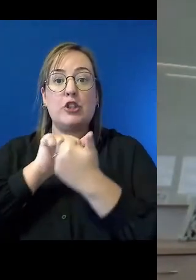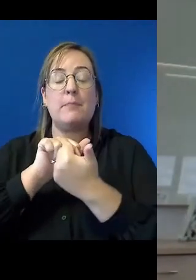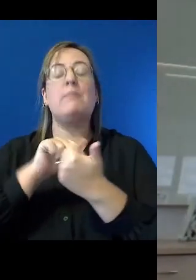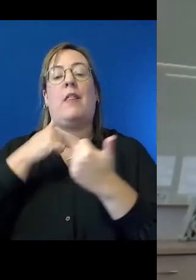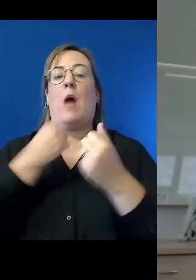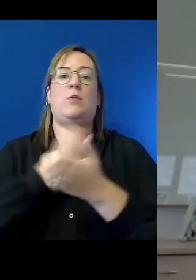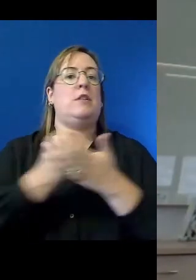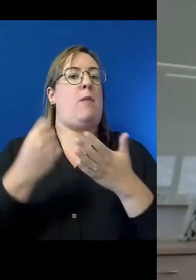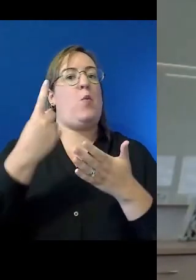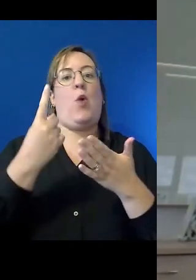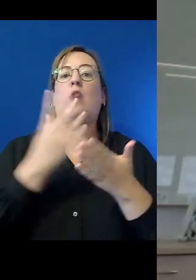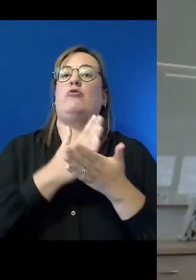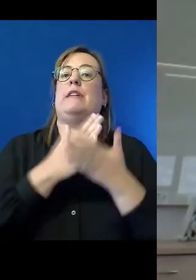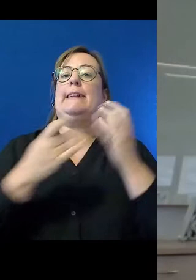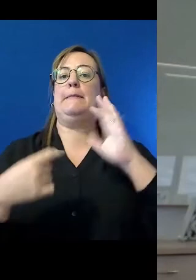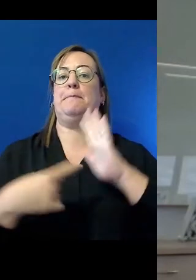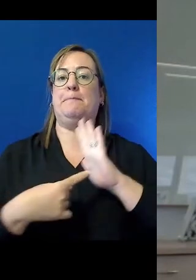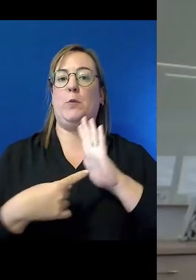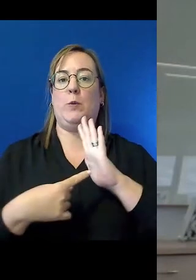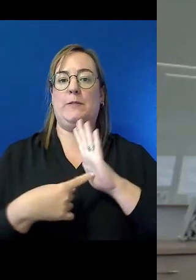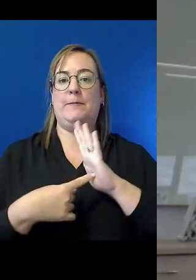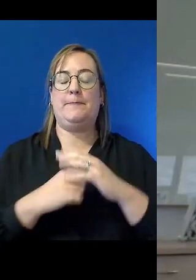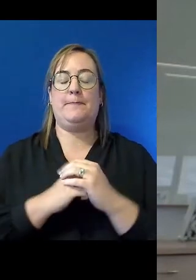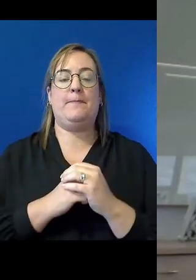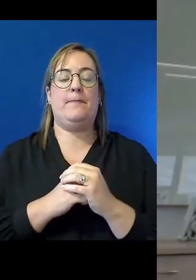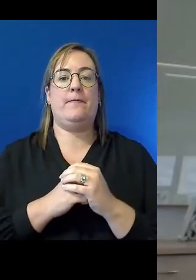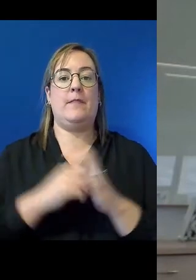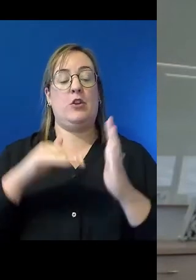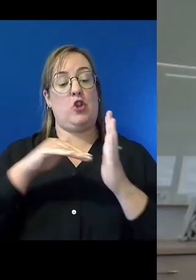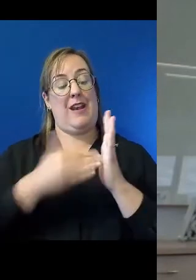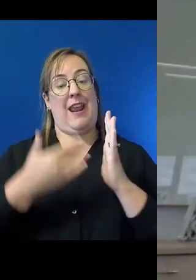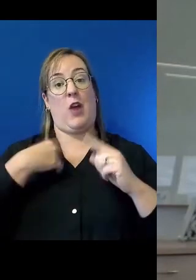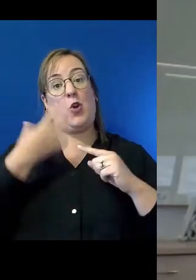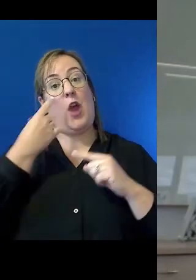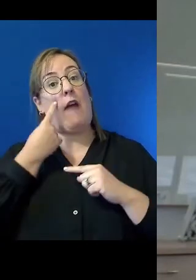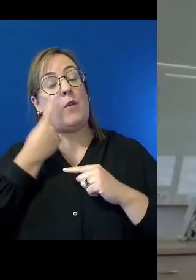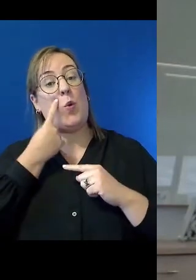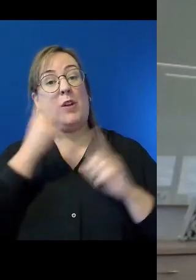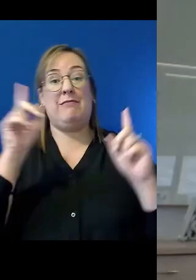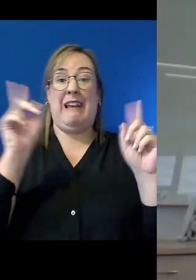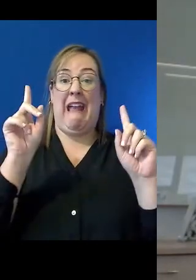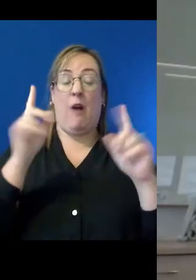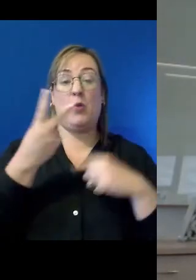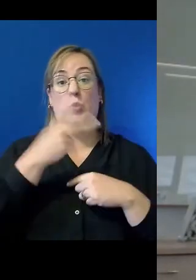think now, picking up on that and fast forward to 2020, where we are now,